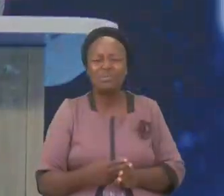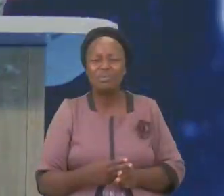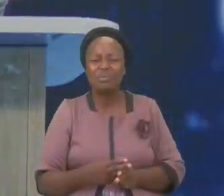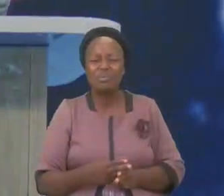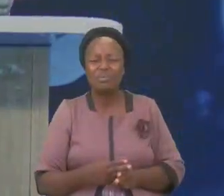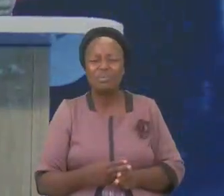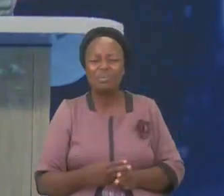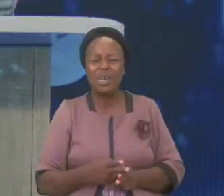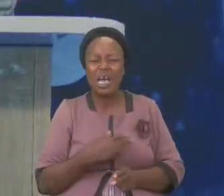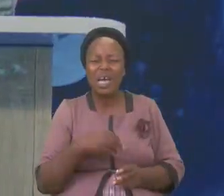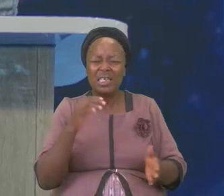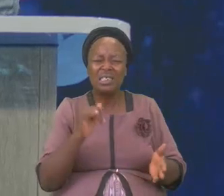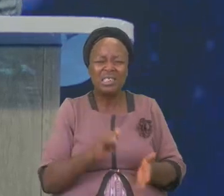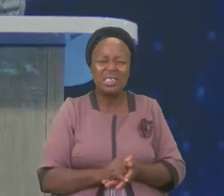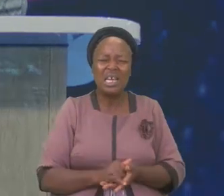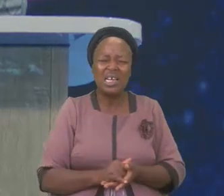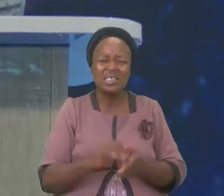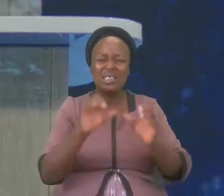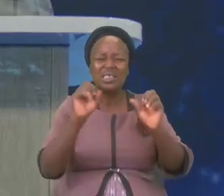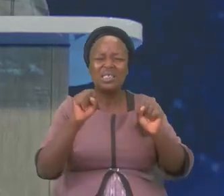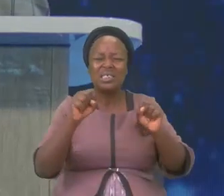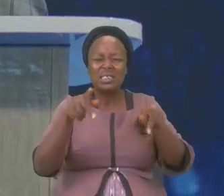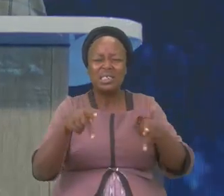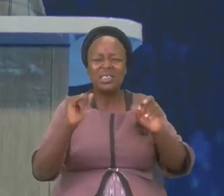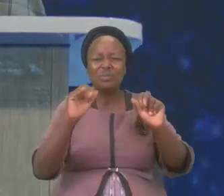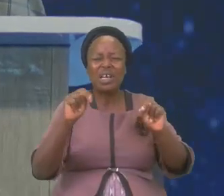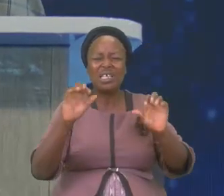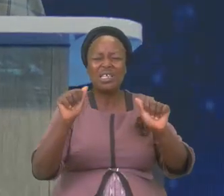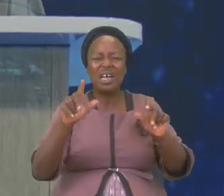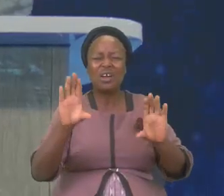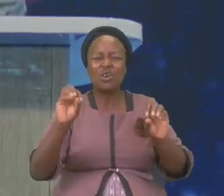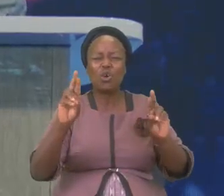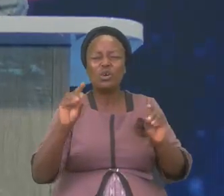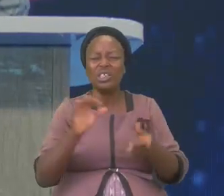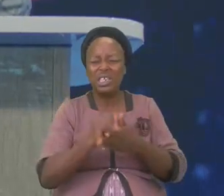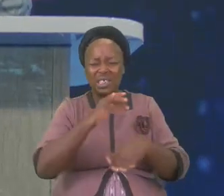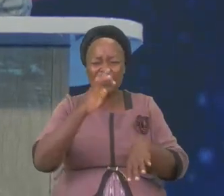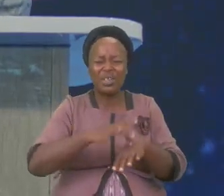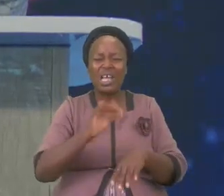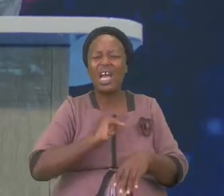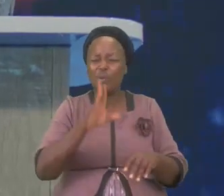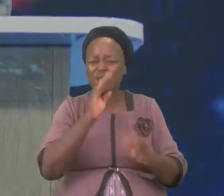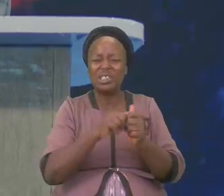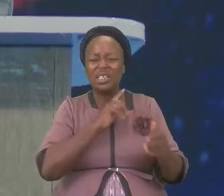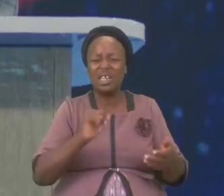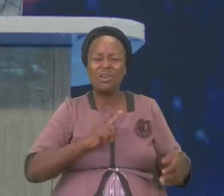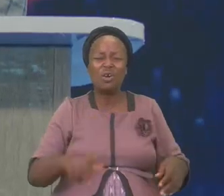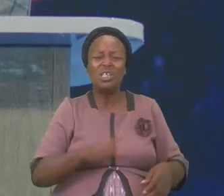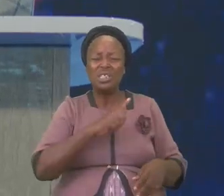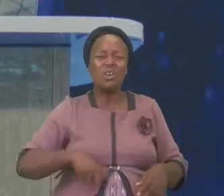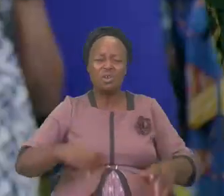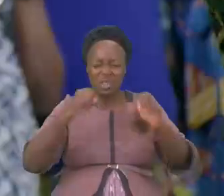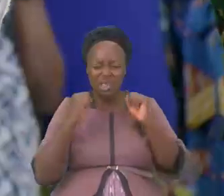I pray the Lord will strengthen that spinal cord now. Stand straight, walk straight, be healed